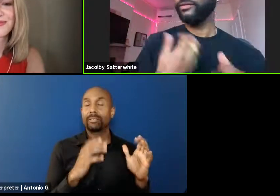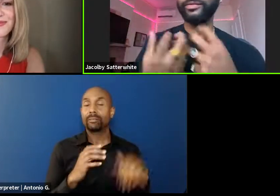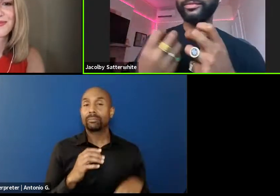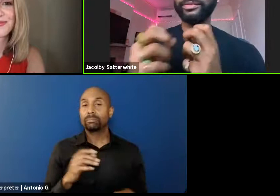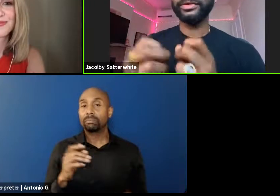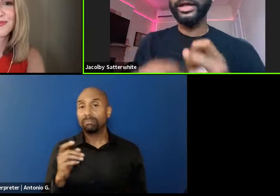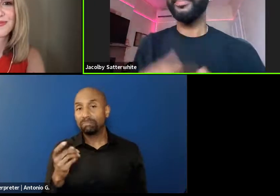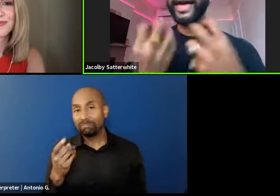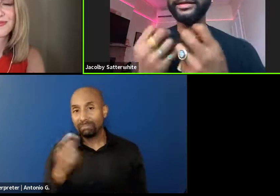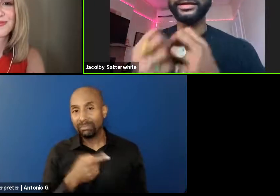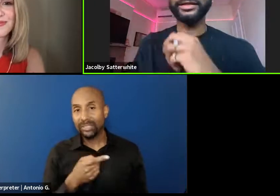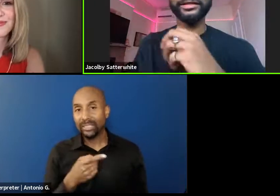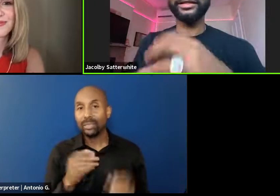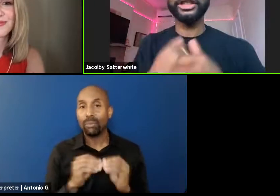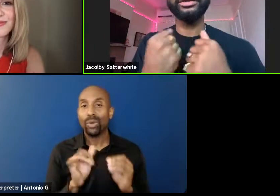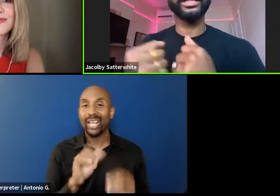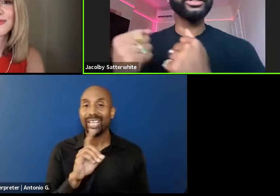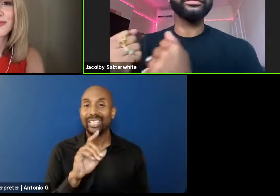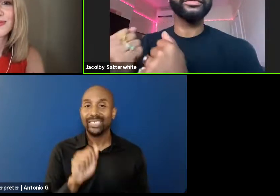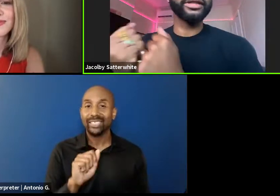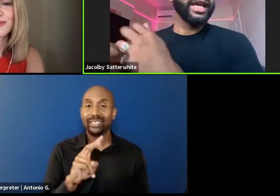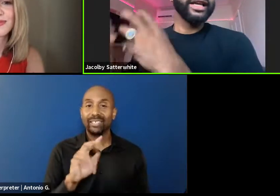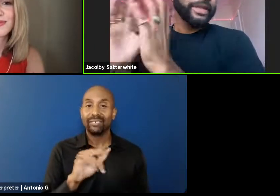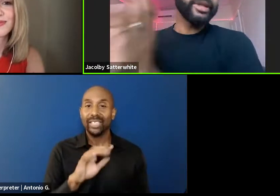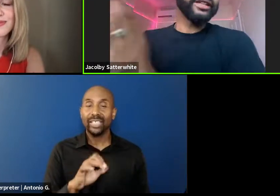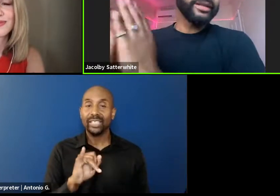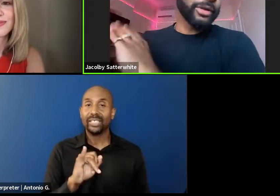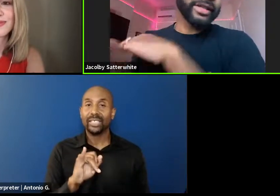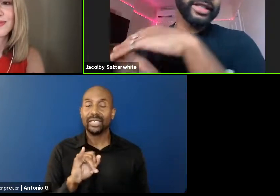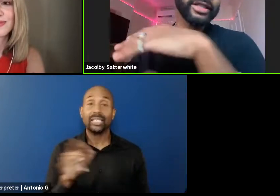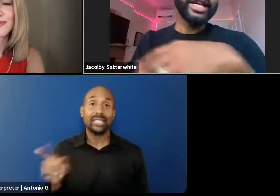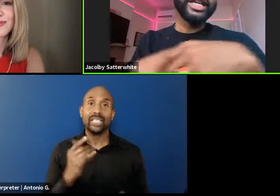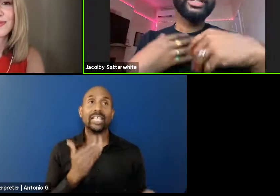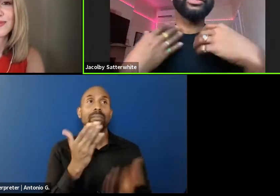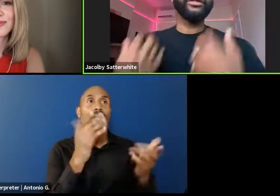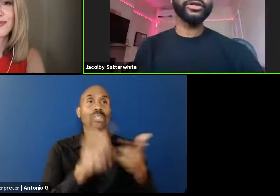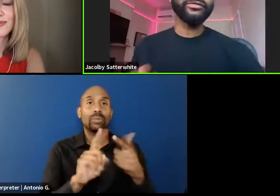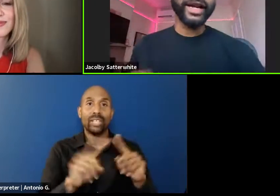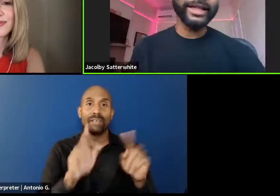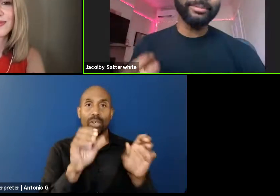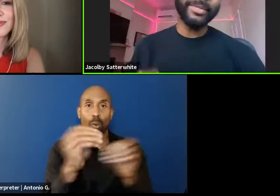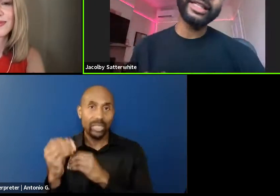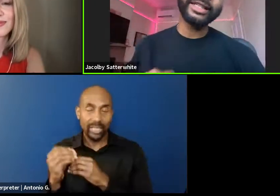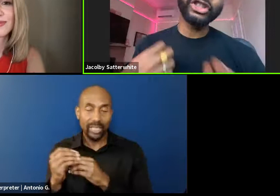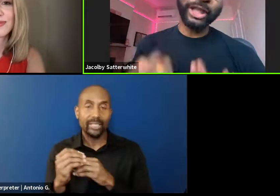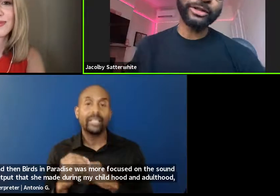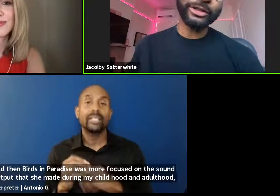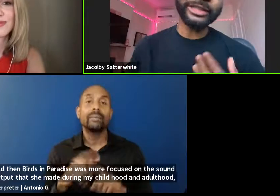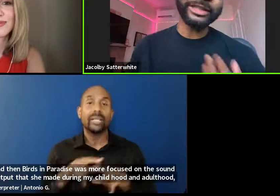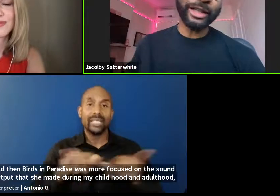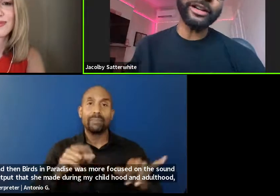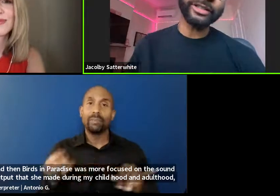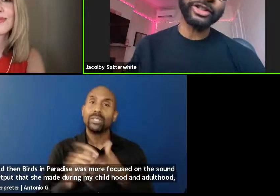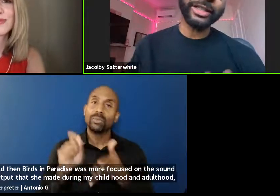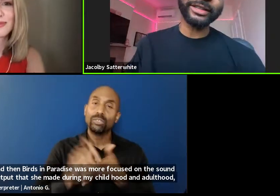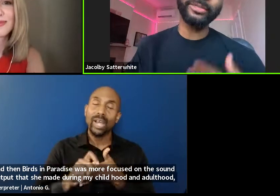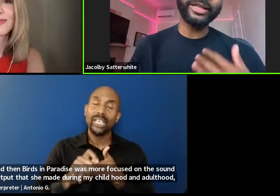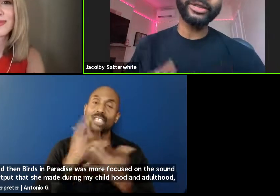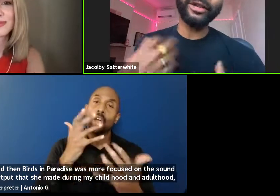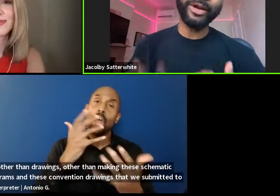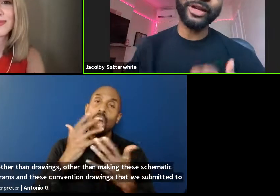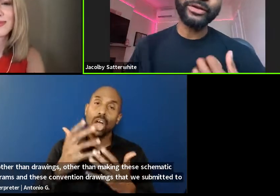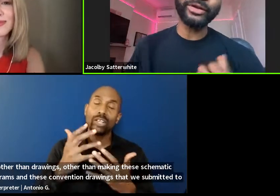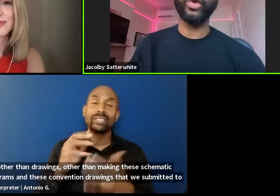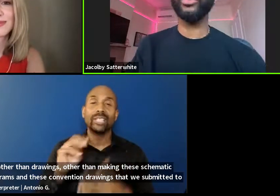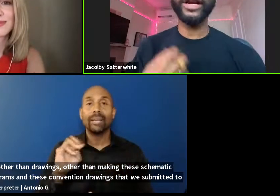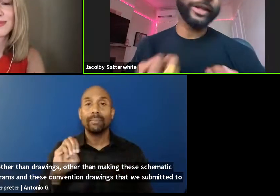but the unpatented, and like she was like submitting them to organizations. She was also writing melodies, jingles, and songs, trying to submit